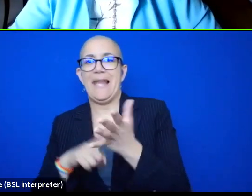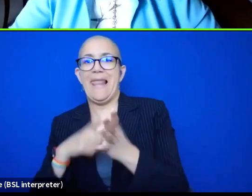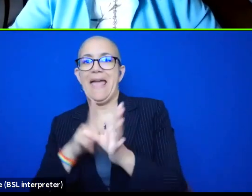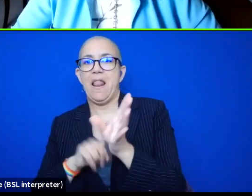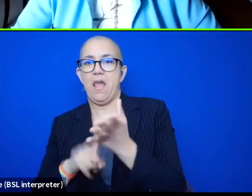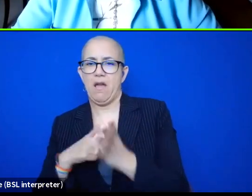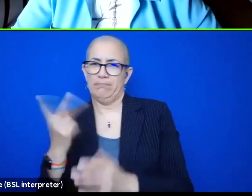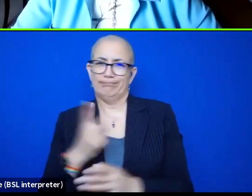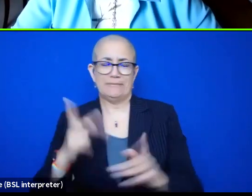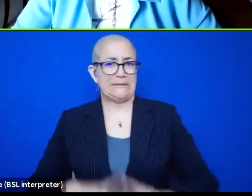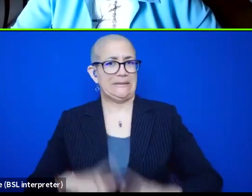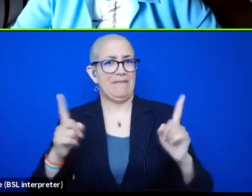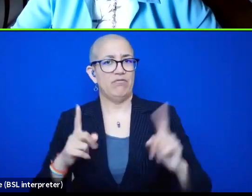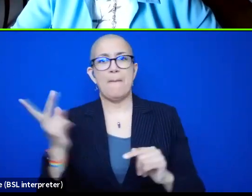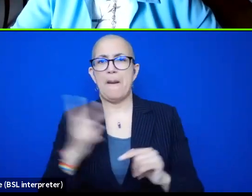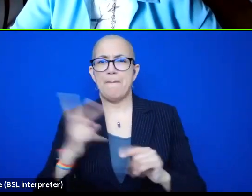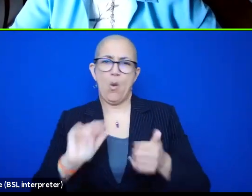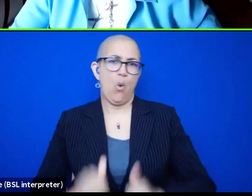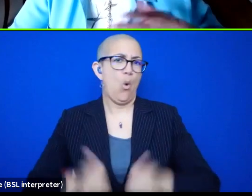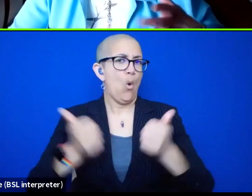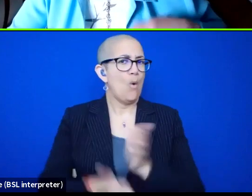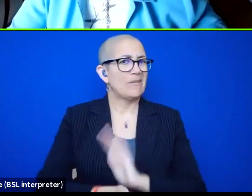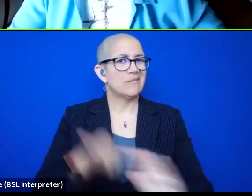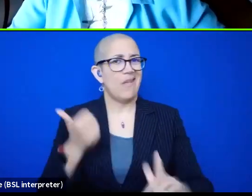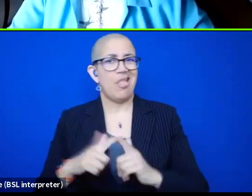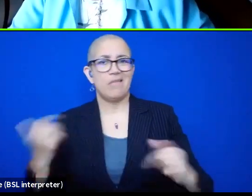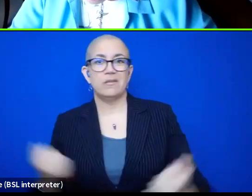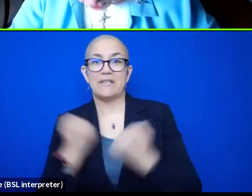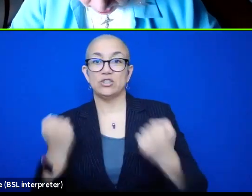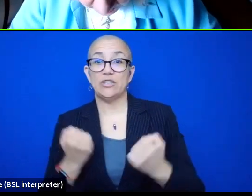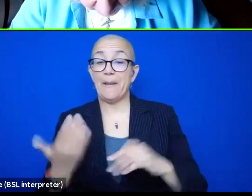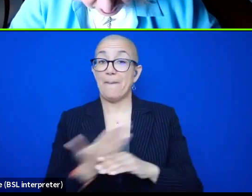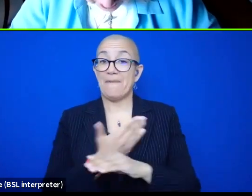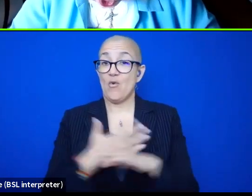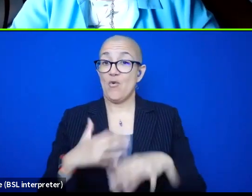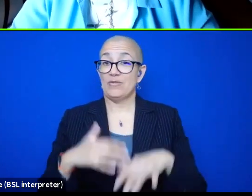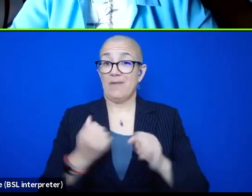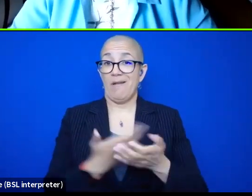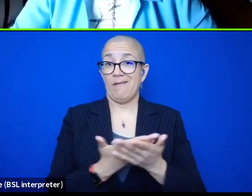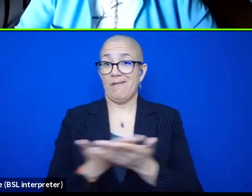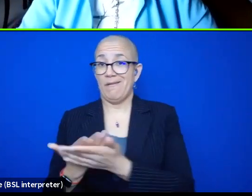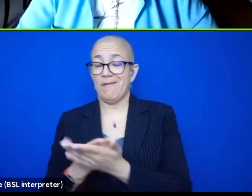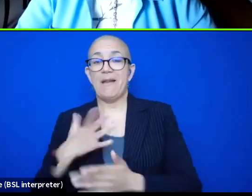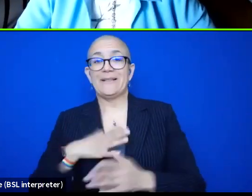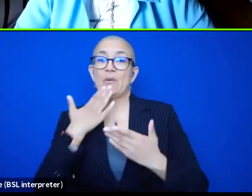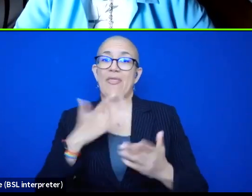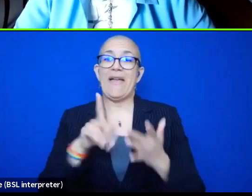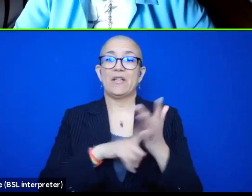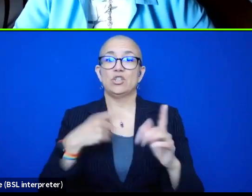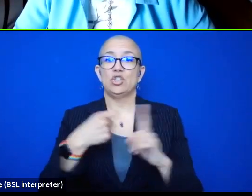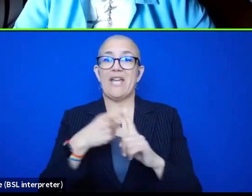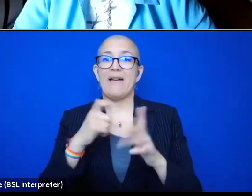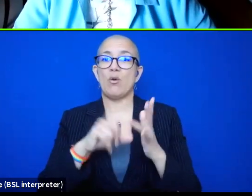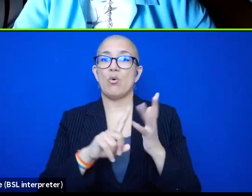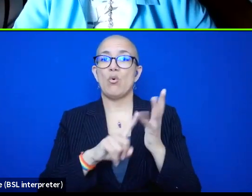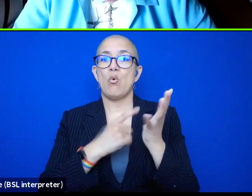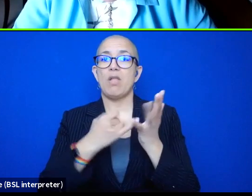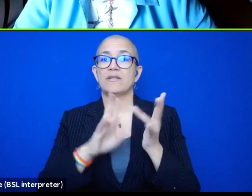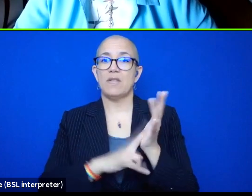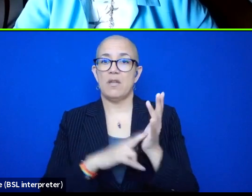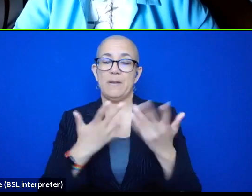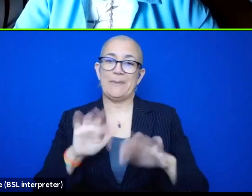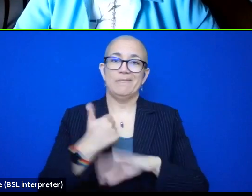with tremendous skills and energy. And just before we come to them, I have to thank Jack Coulson, who's put this event together, and